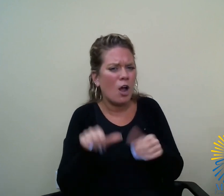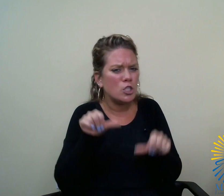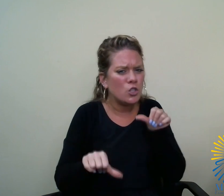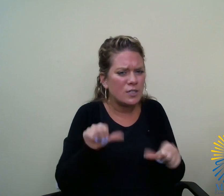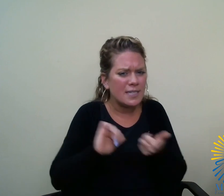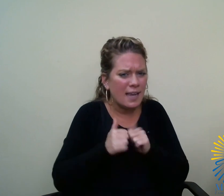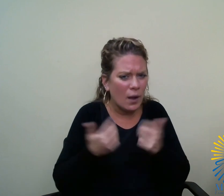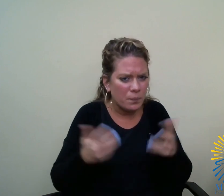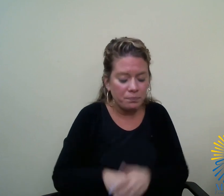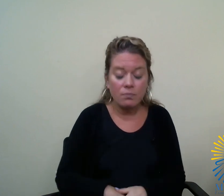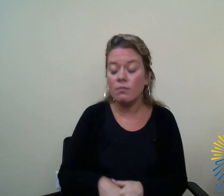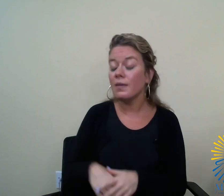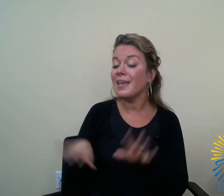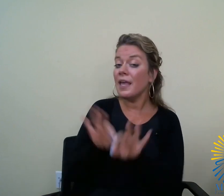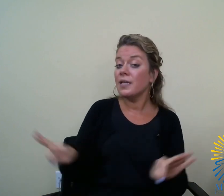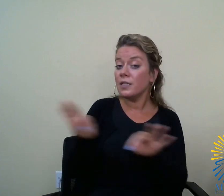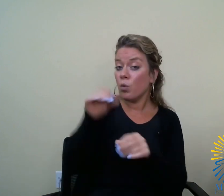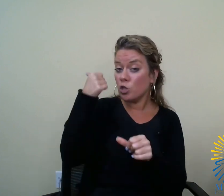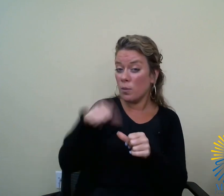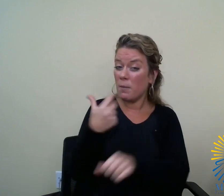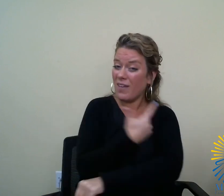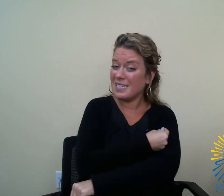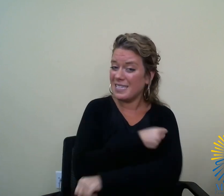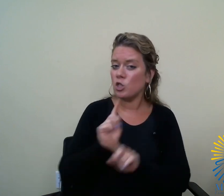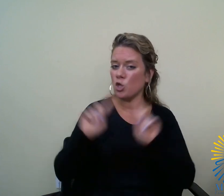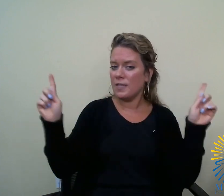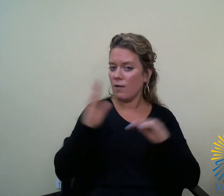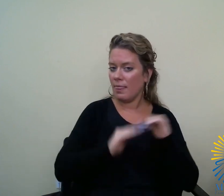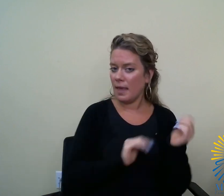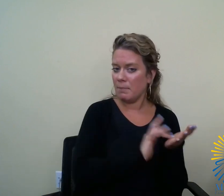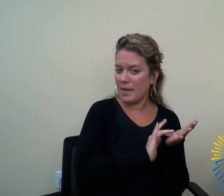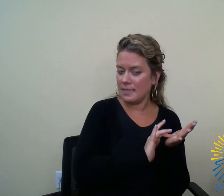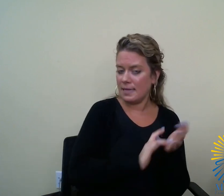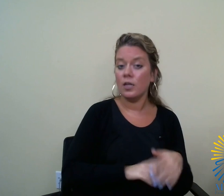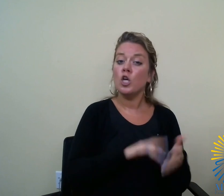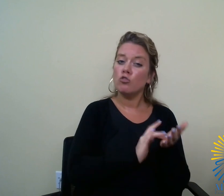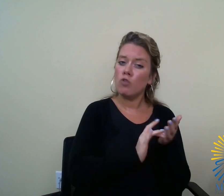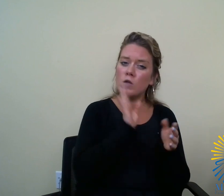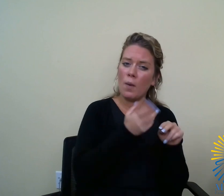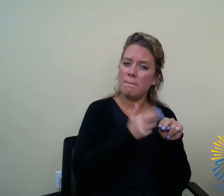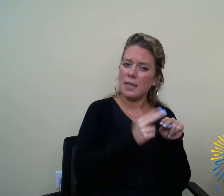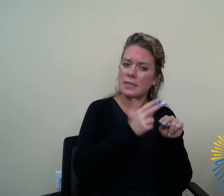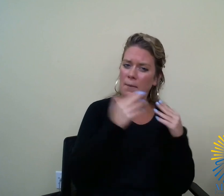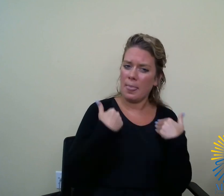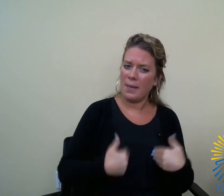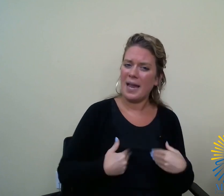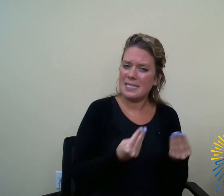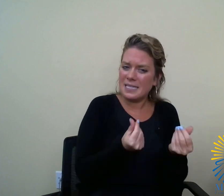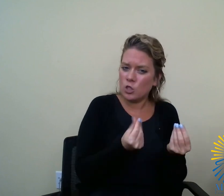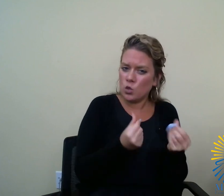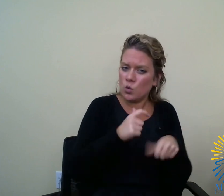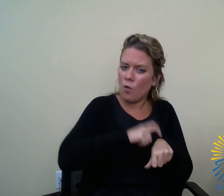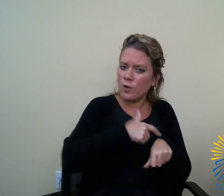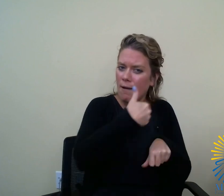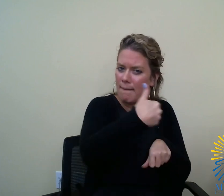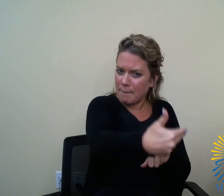it's important to remember that vaccines are different from medicines in that drugs build up in the body's tissues over time as we take them.